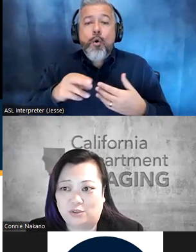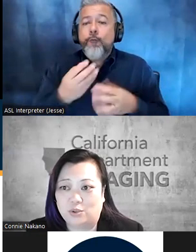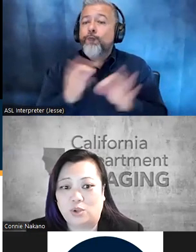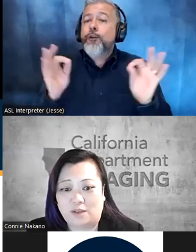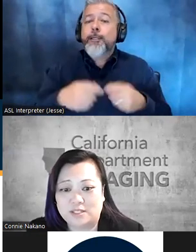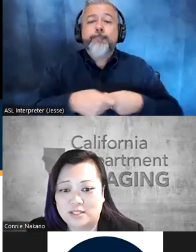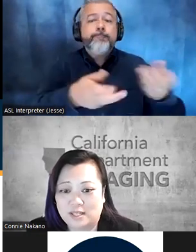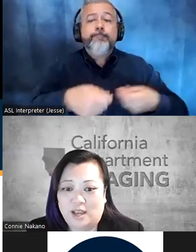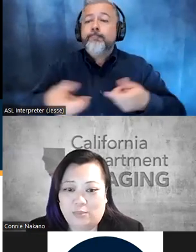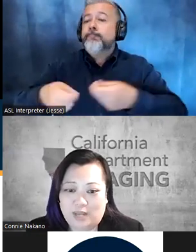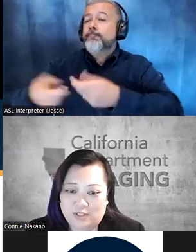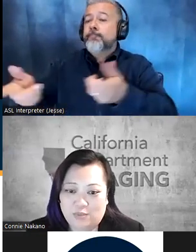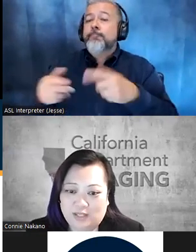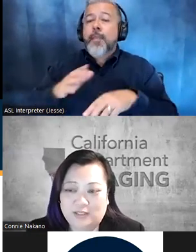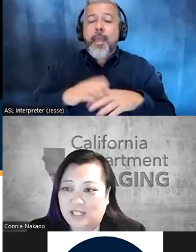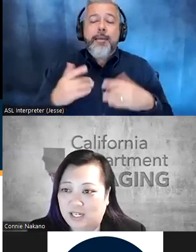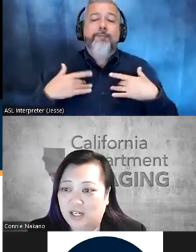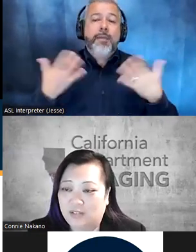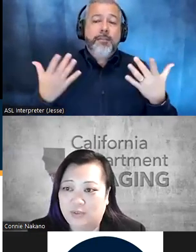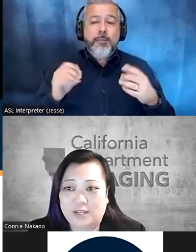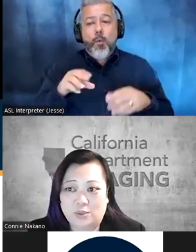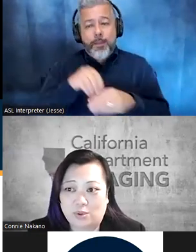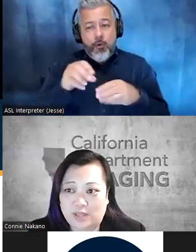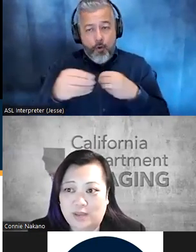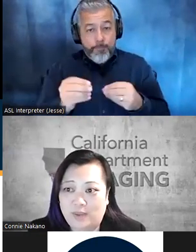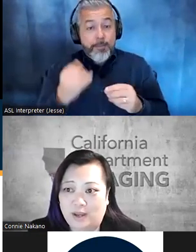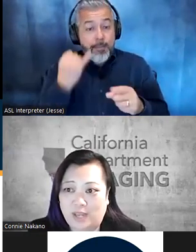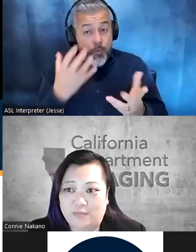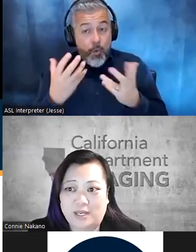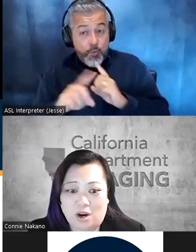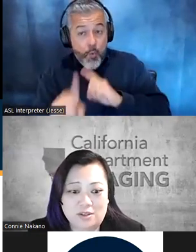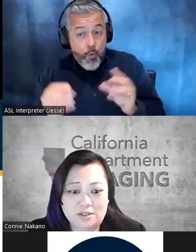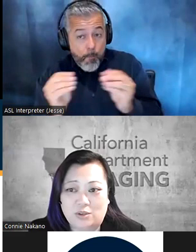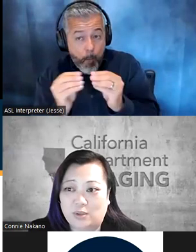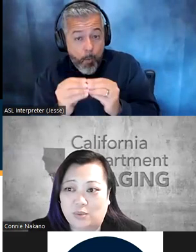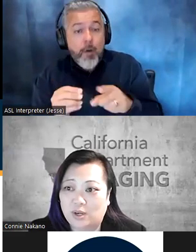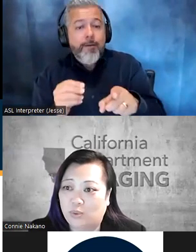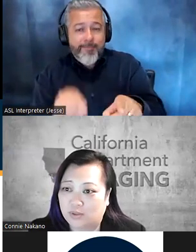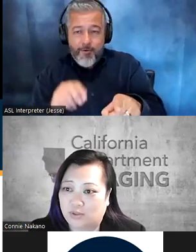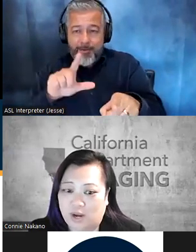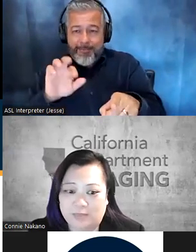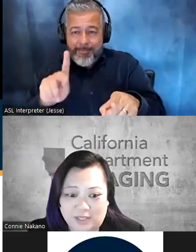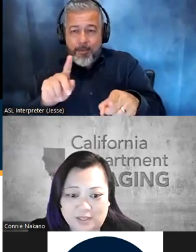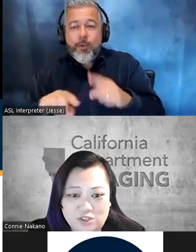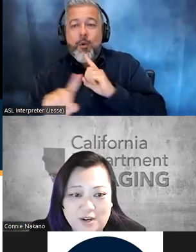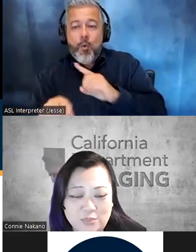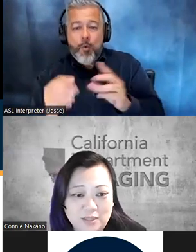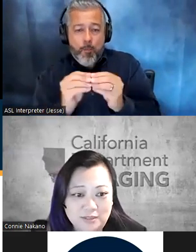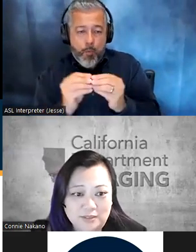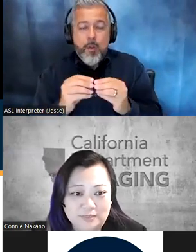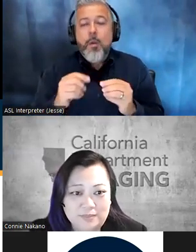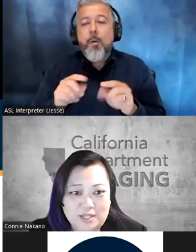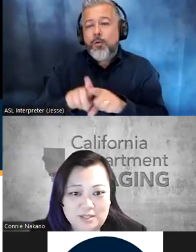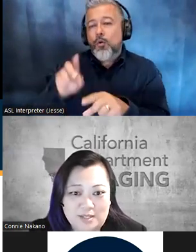or at your local offices. We have a direct link here if you'd like to order them. We have many cards that you can order. We'll also drop the link in the chat as